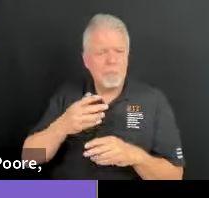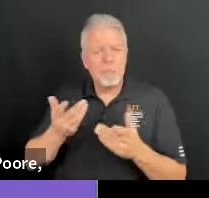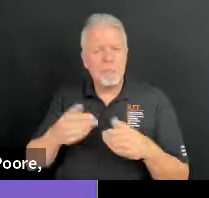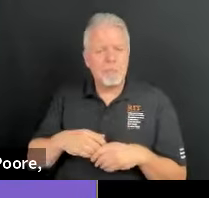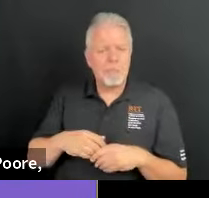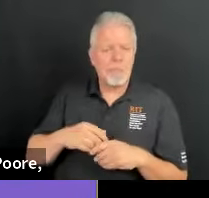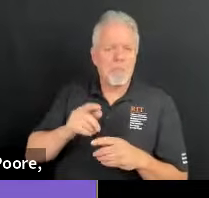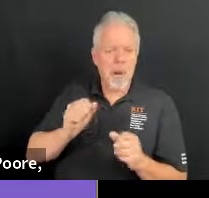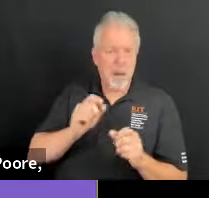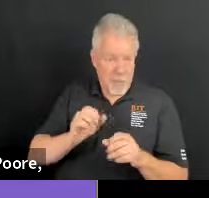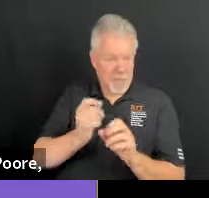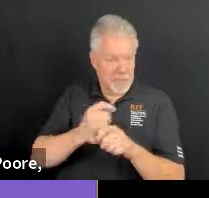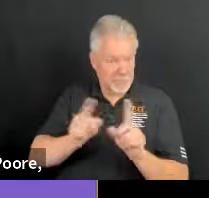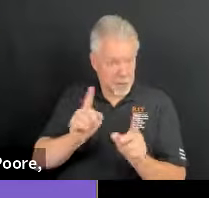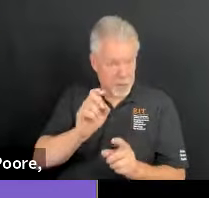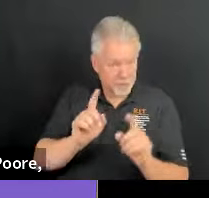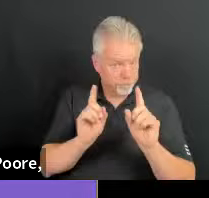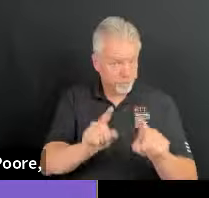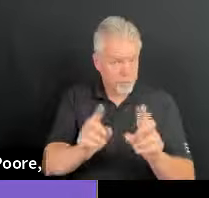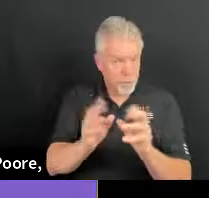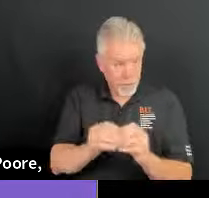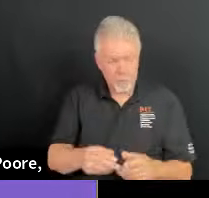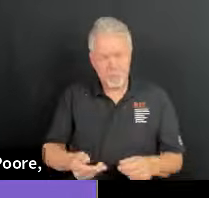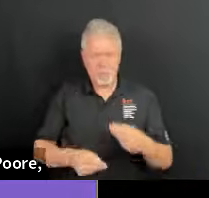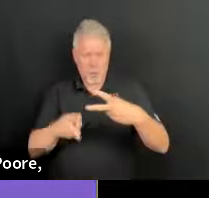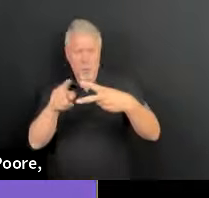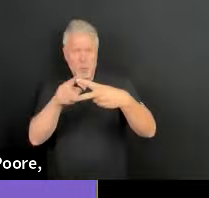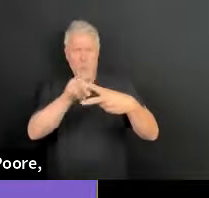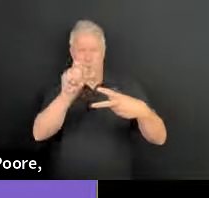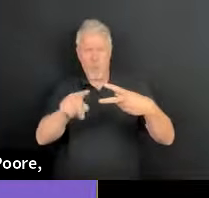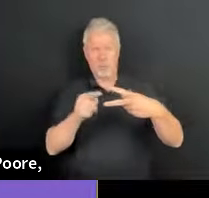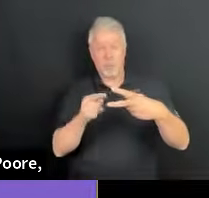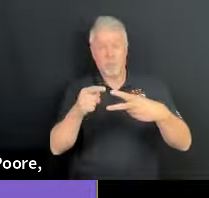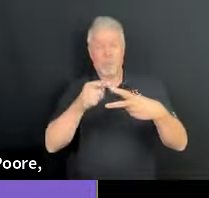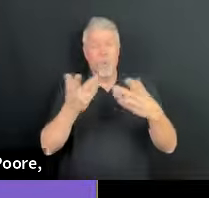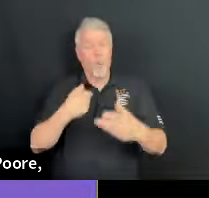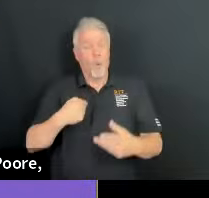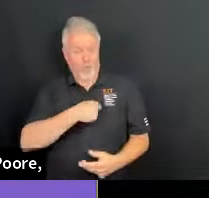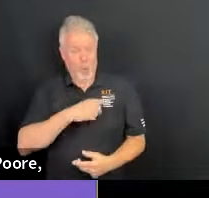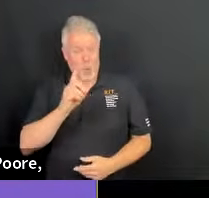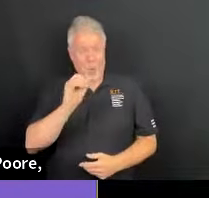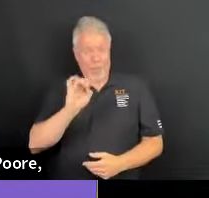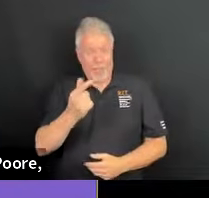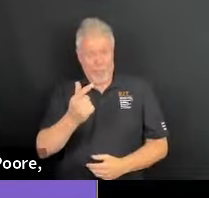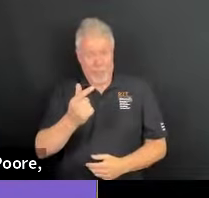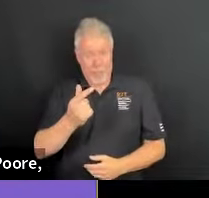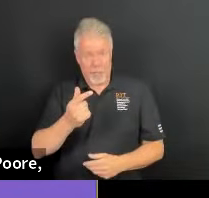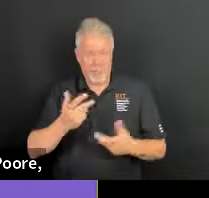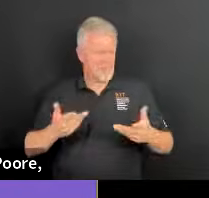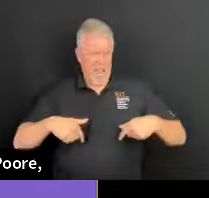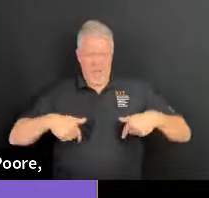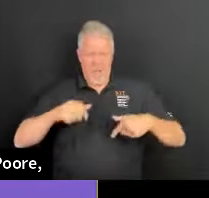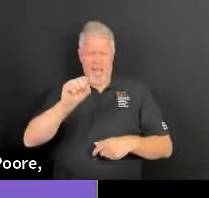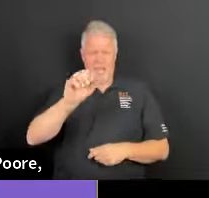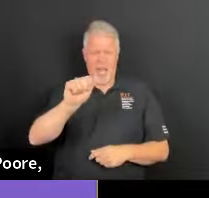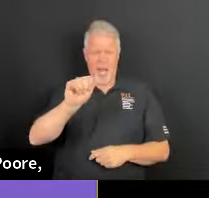camera, use an alternative name. Has that made a difference in meeting attendance and options? So there's 2 questions in there. What